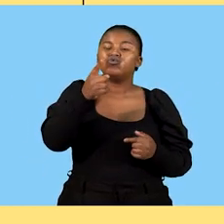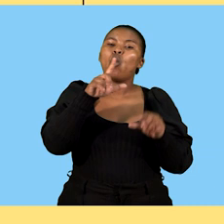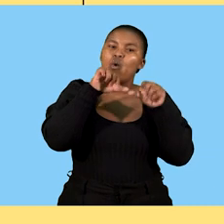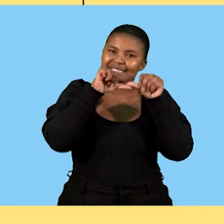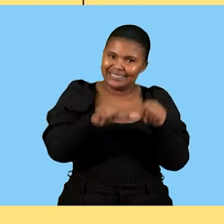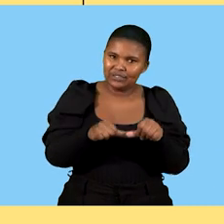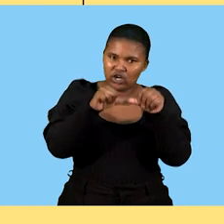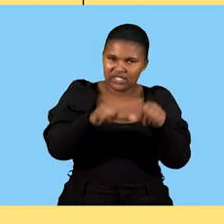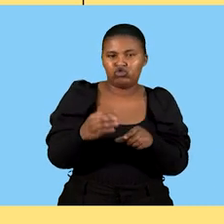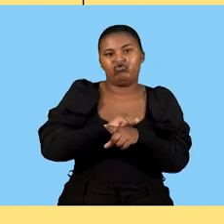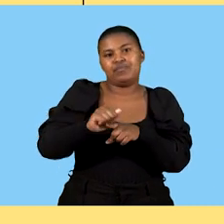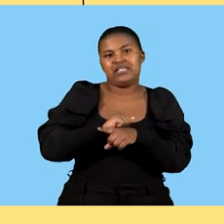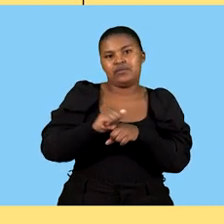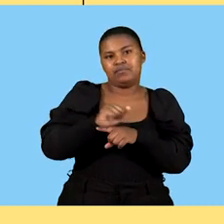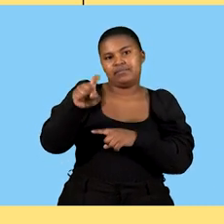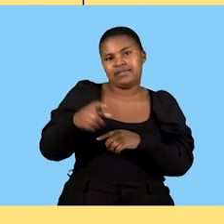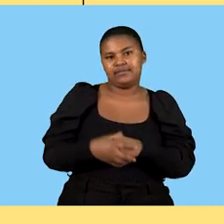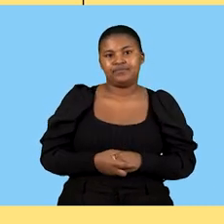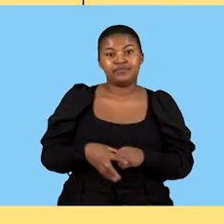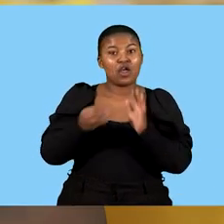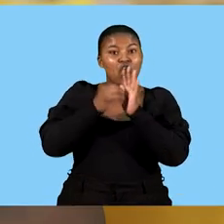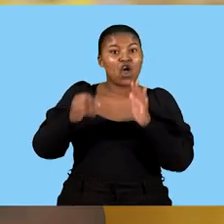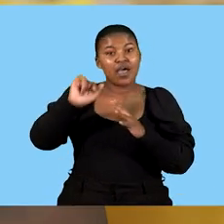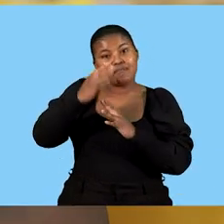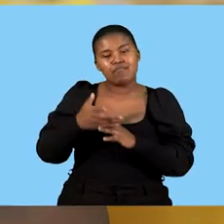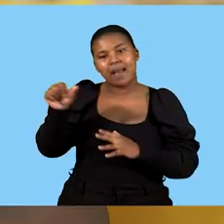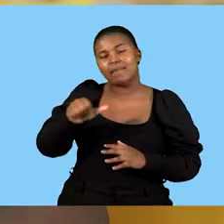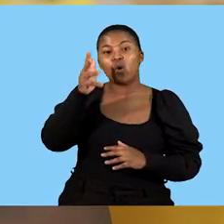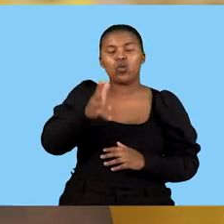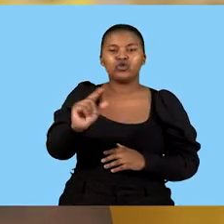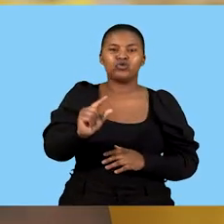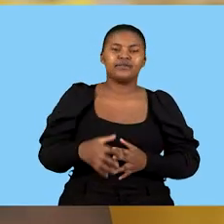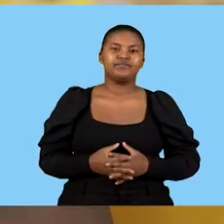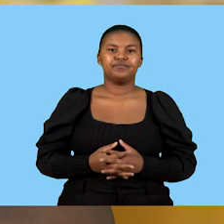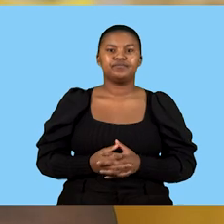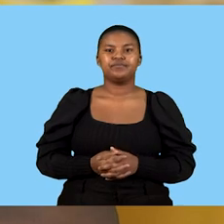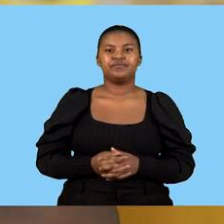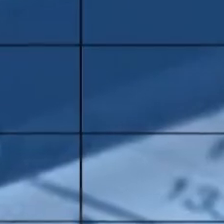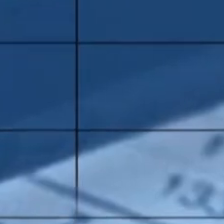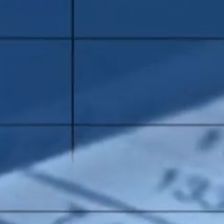my assets. Dear learners, let us go for an ad break, and I'll see you shortly.